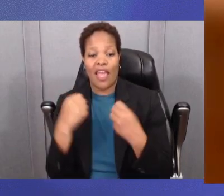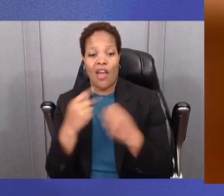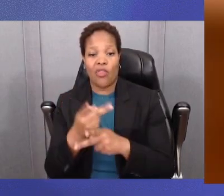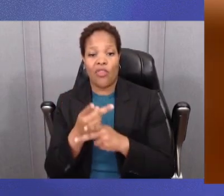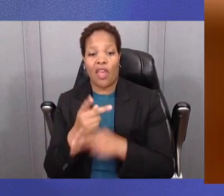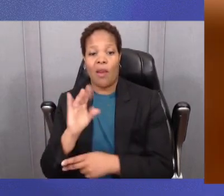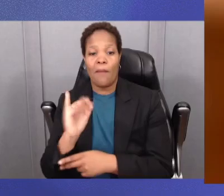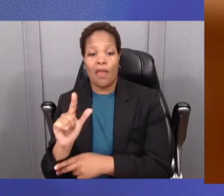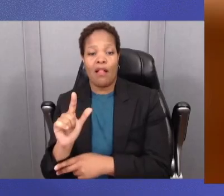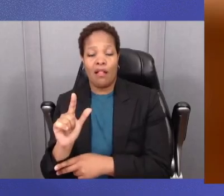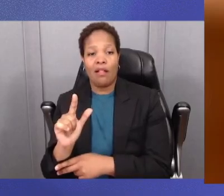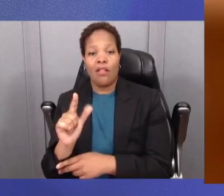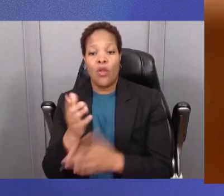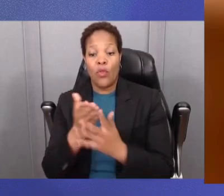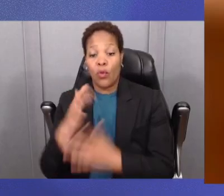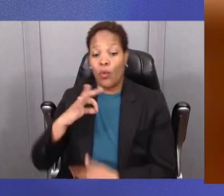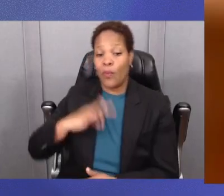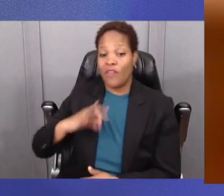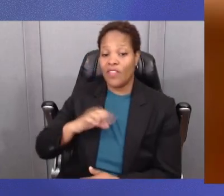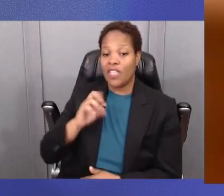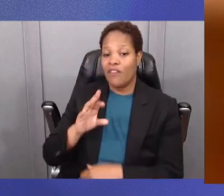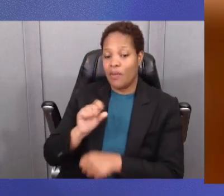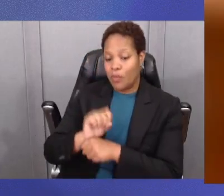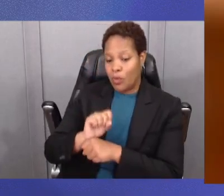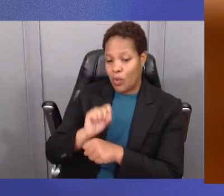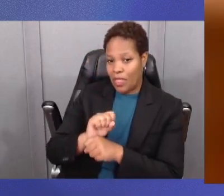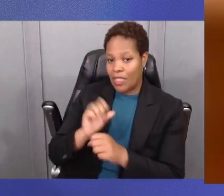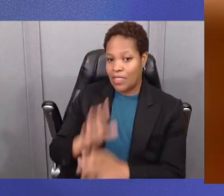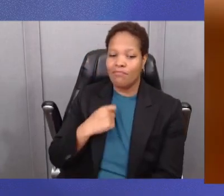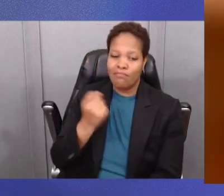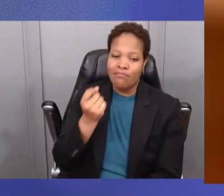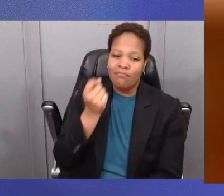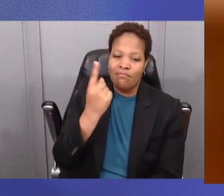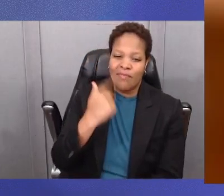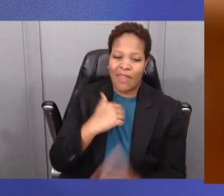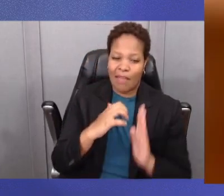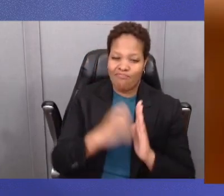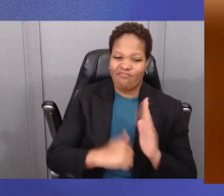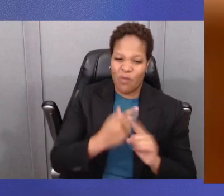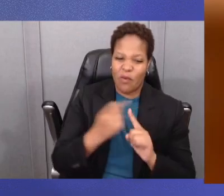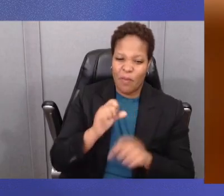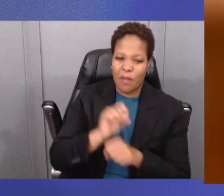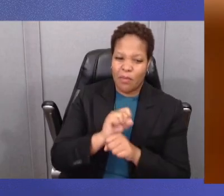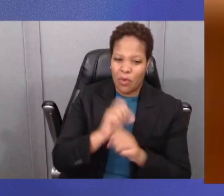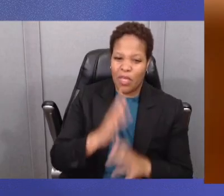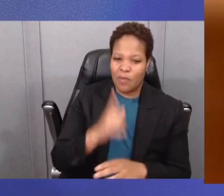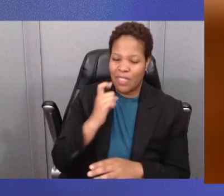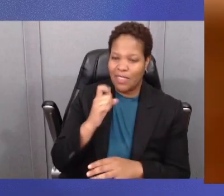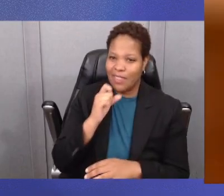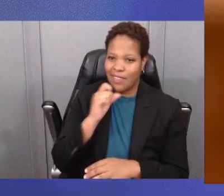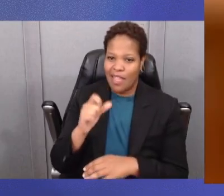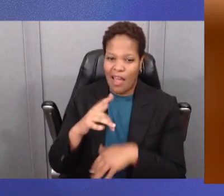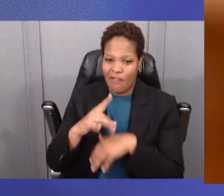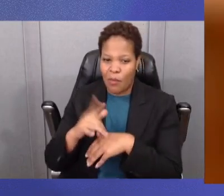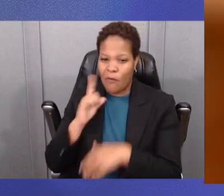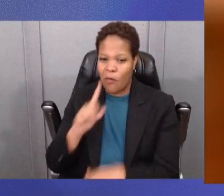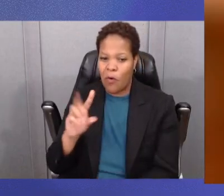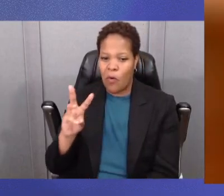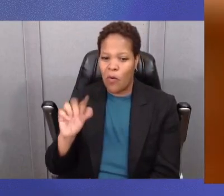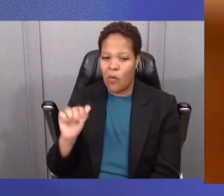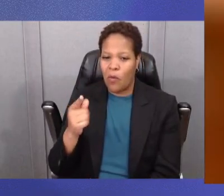to their employees. Now, those benefits, of course, come out of the pockets of the employees in the long run because it's not available for wages. But there's a